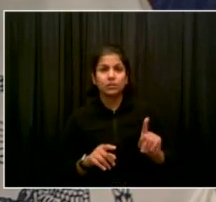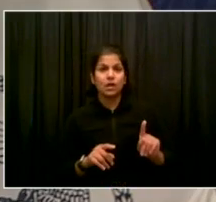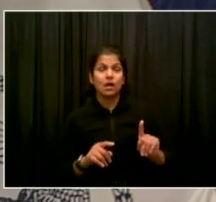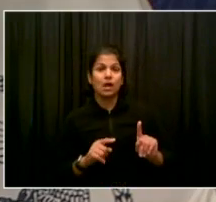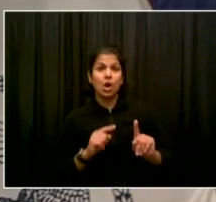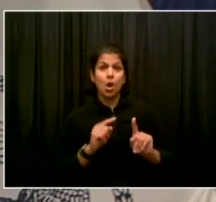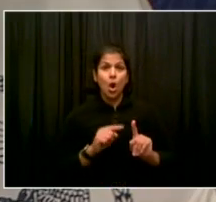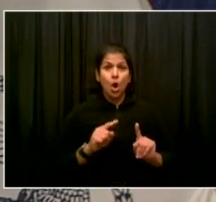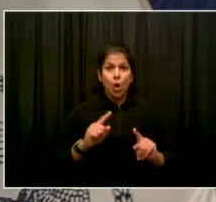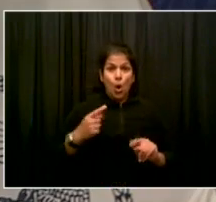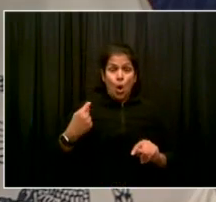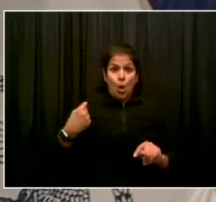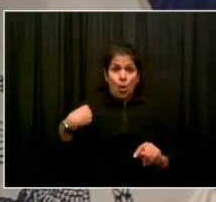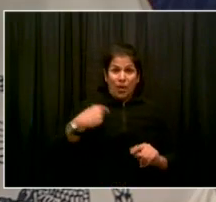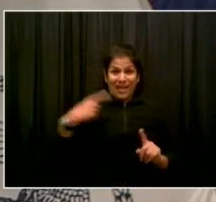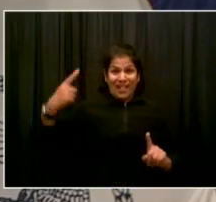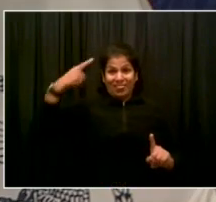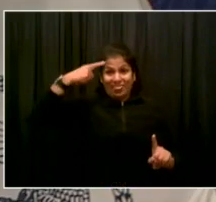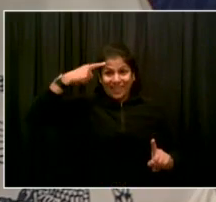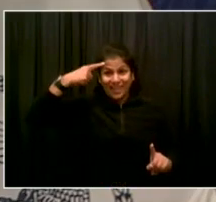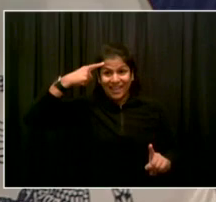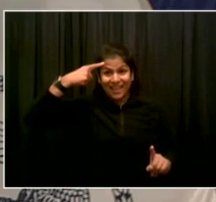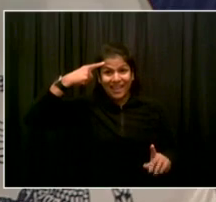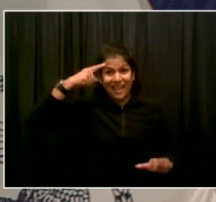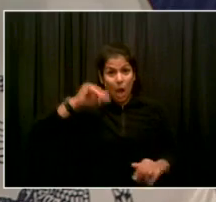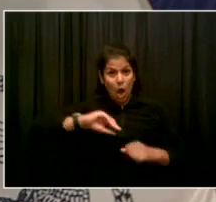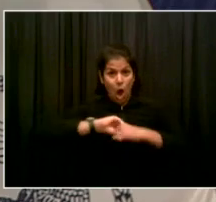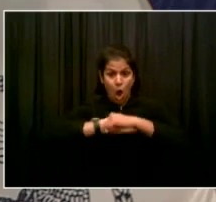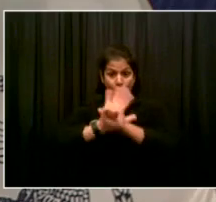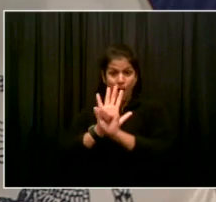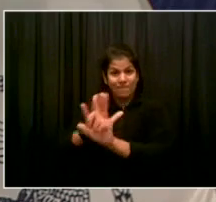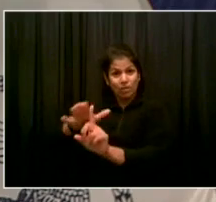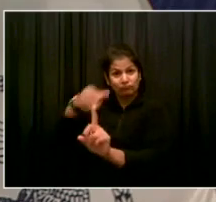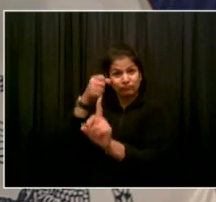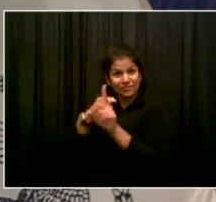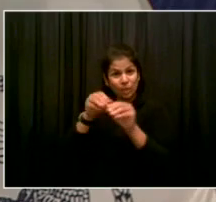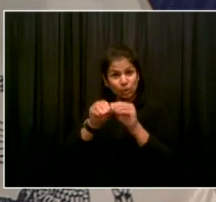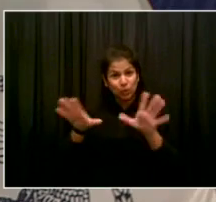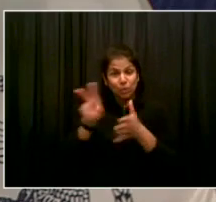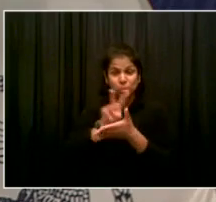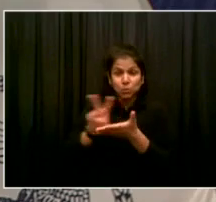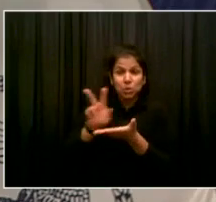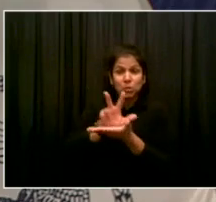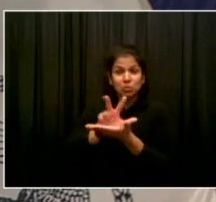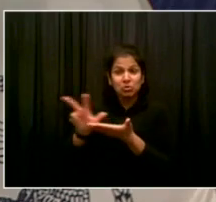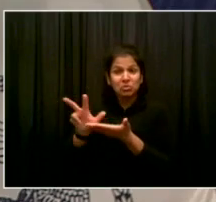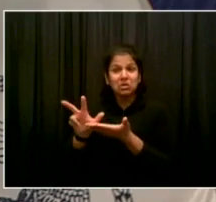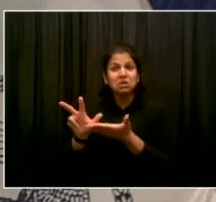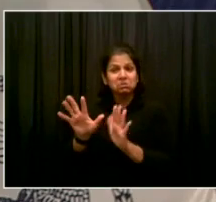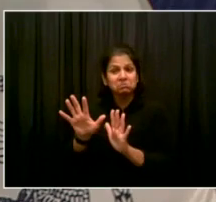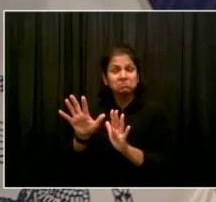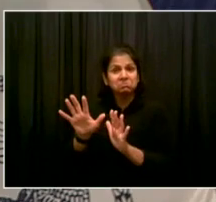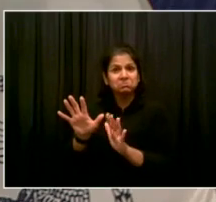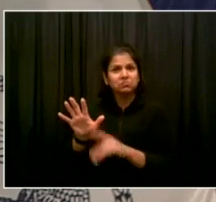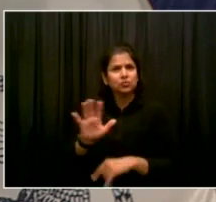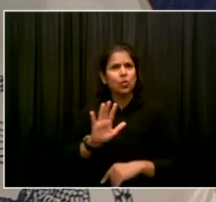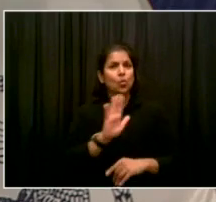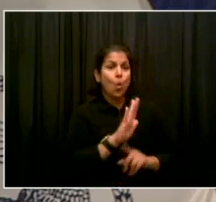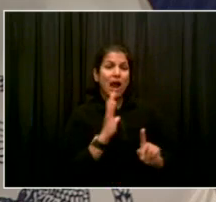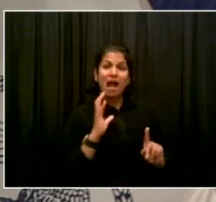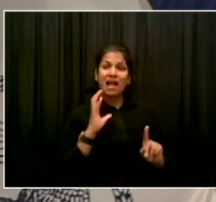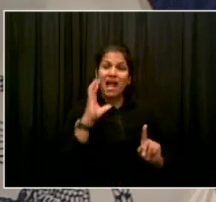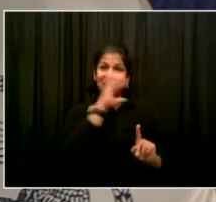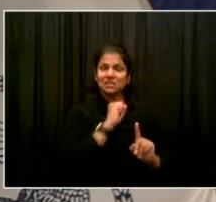a challenging few weeks, but where do you see our maximum going in the short term per day for these city sites?